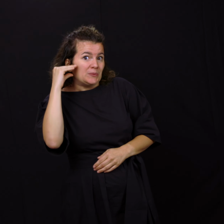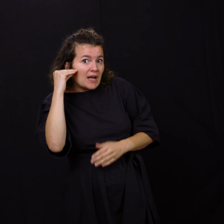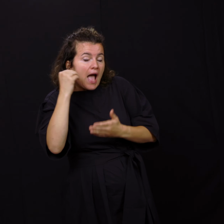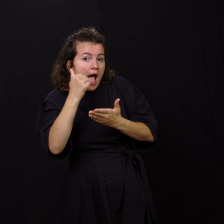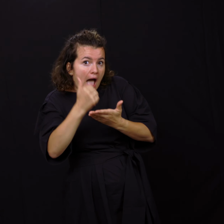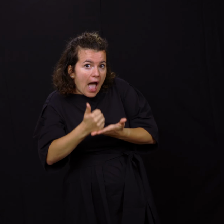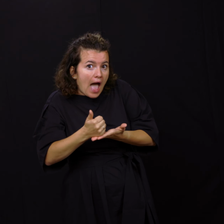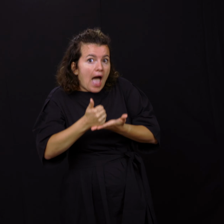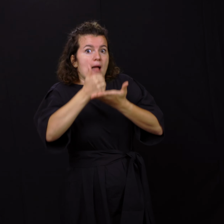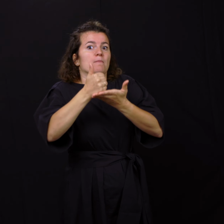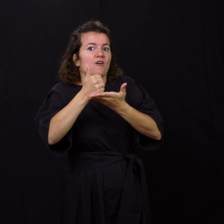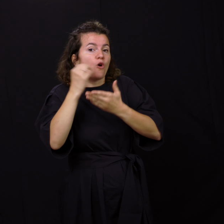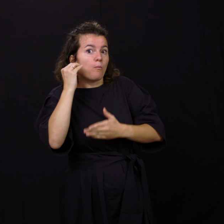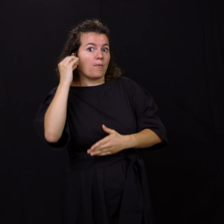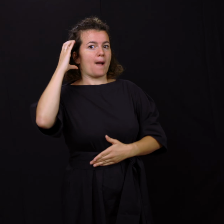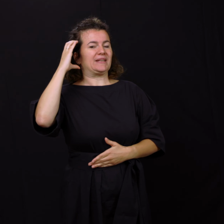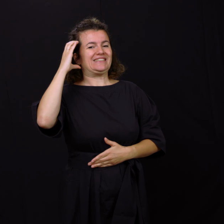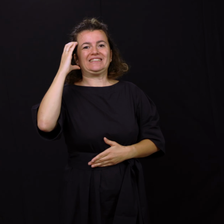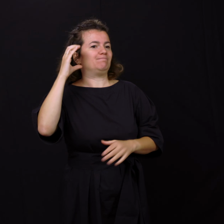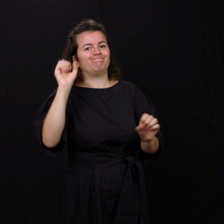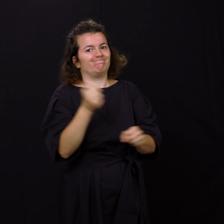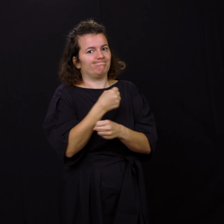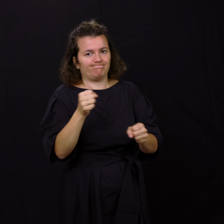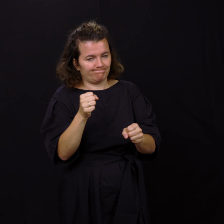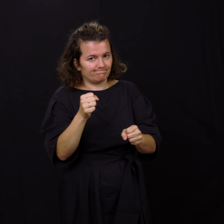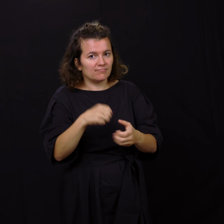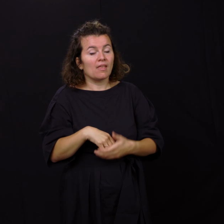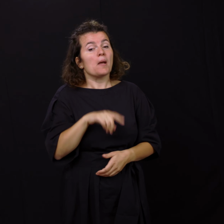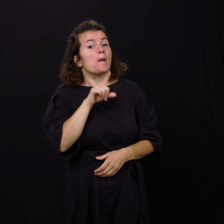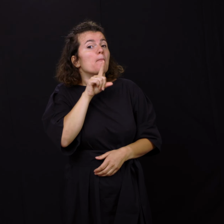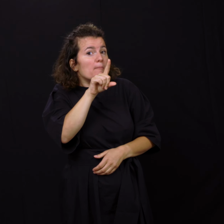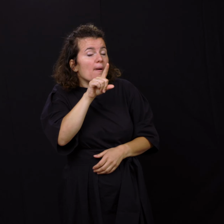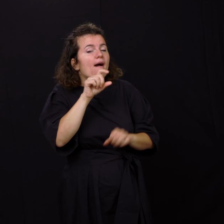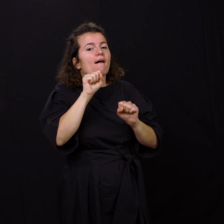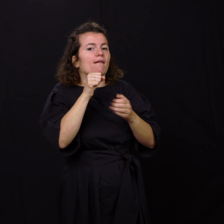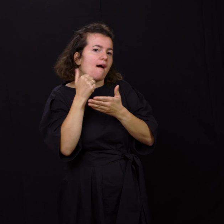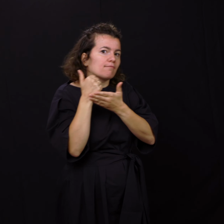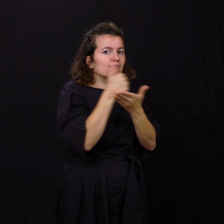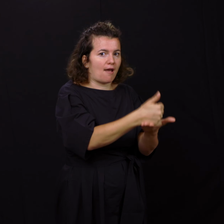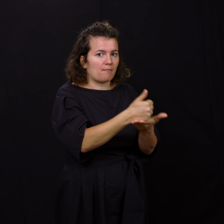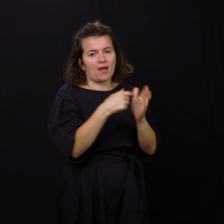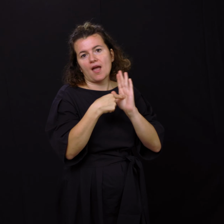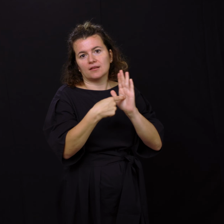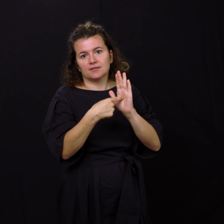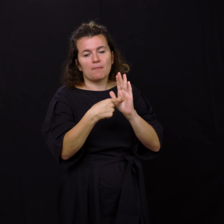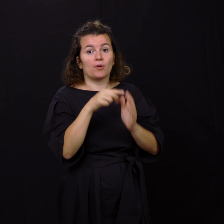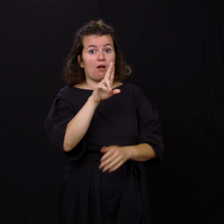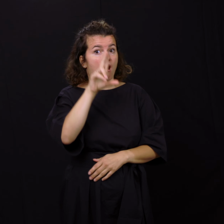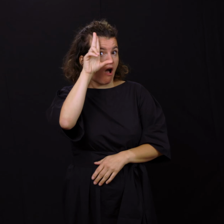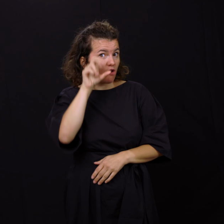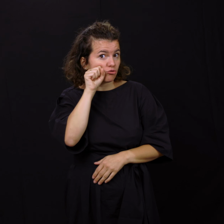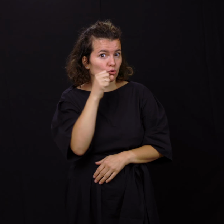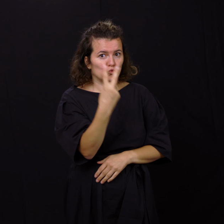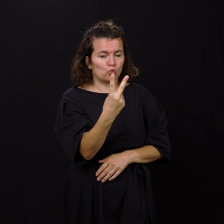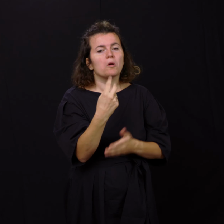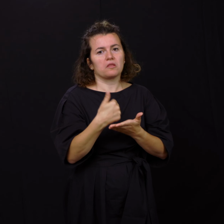but there is the potential, of course, to give patients hearing aids, especially in Usher type 2,